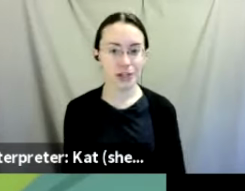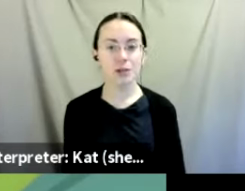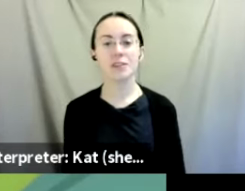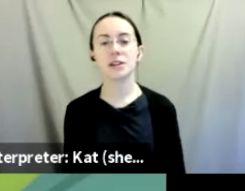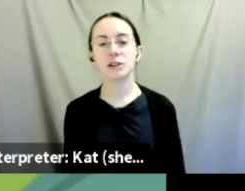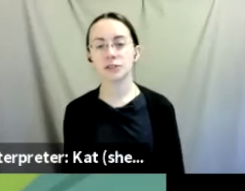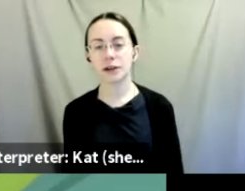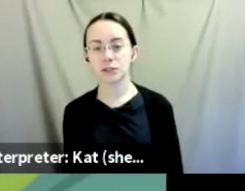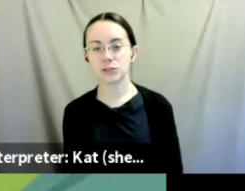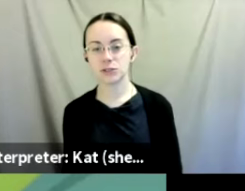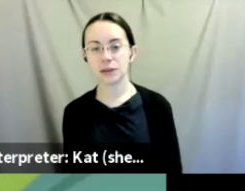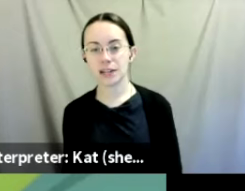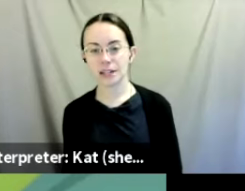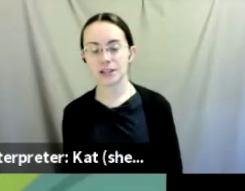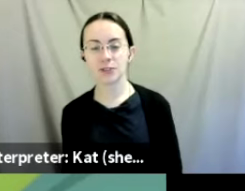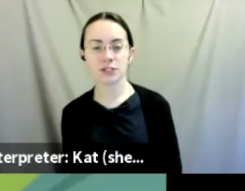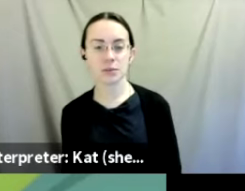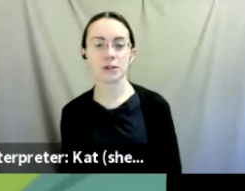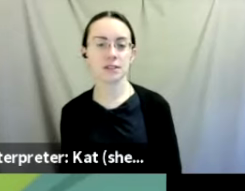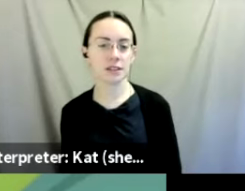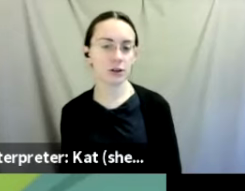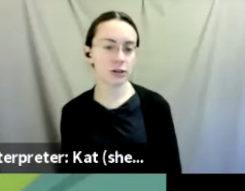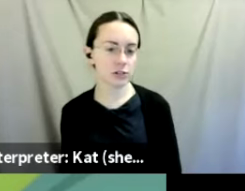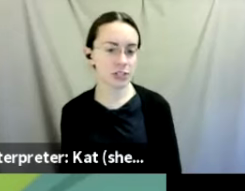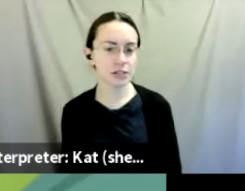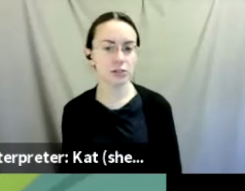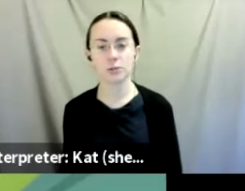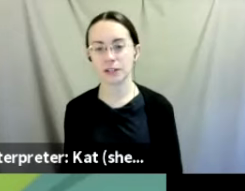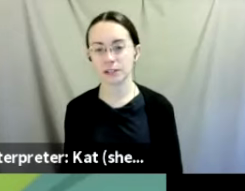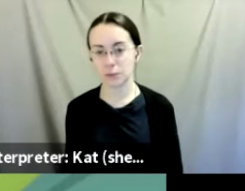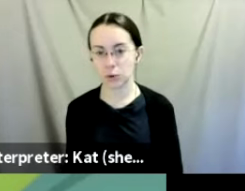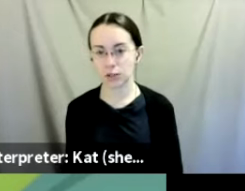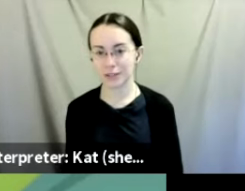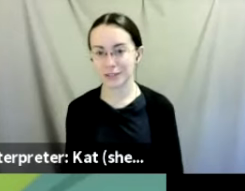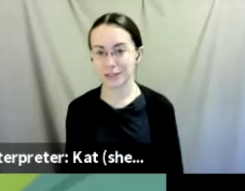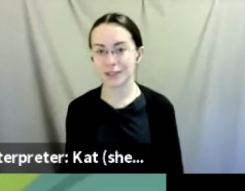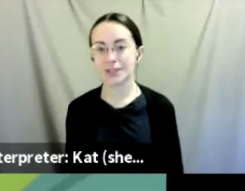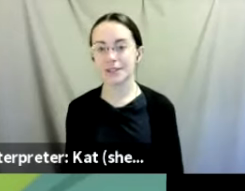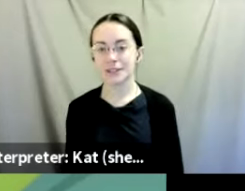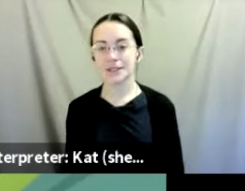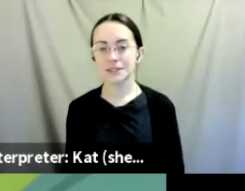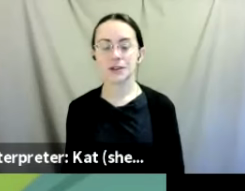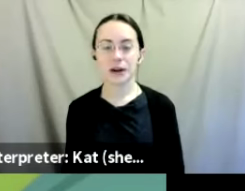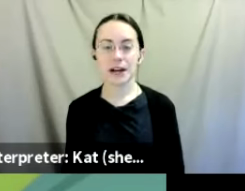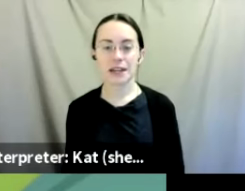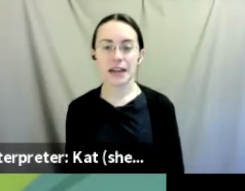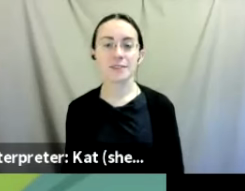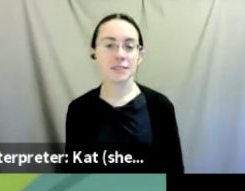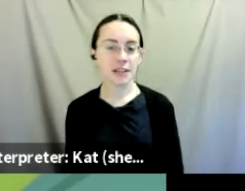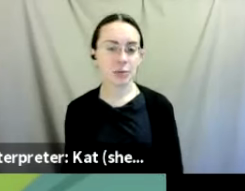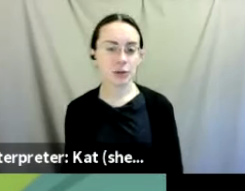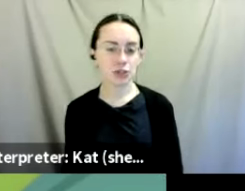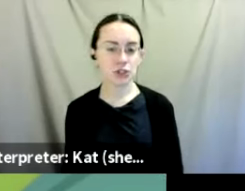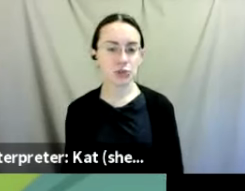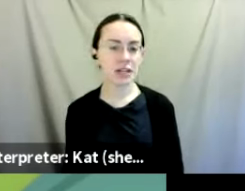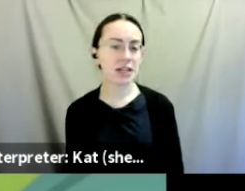modules, but then also have an instructor ready if there's any parts that they don't understand or to provide support. So I have seen